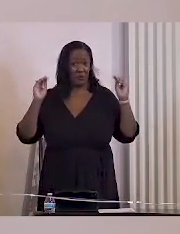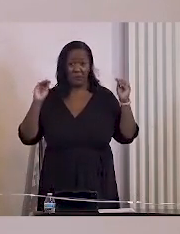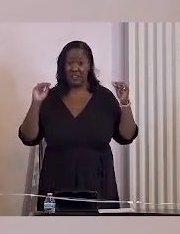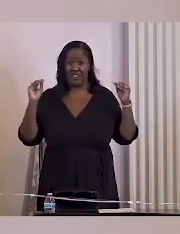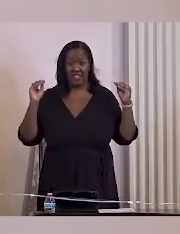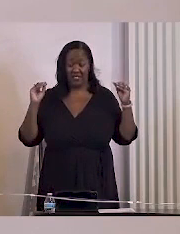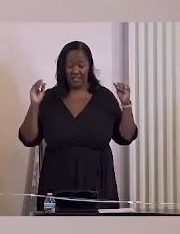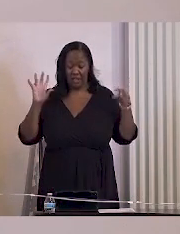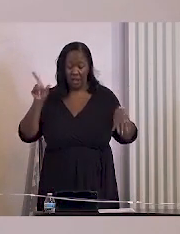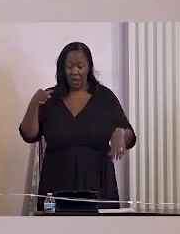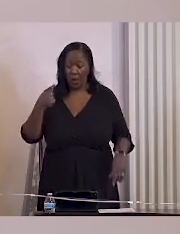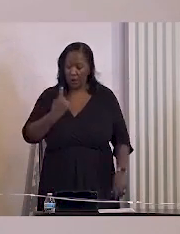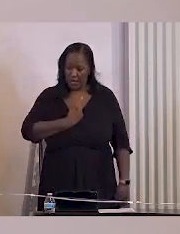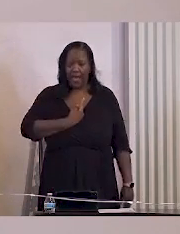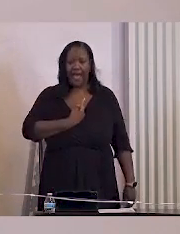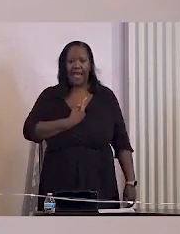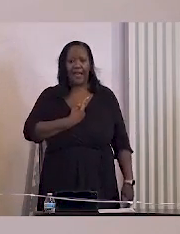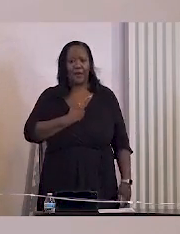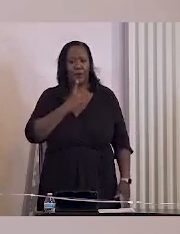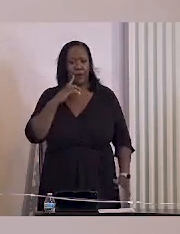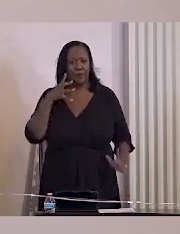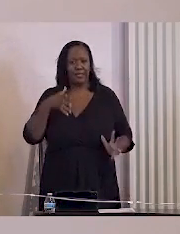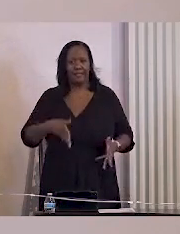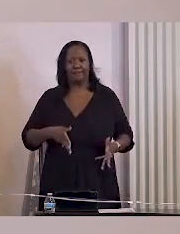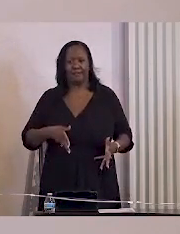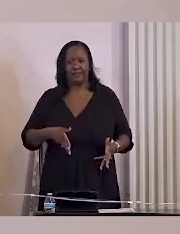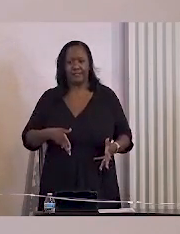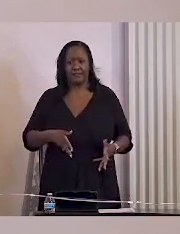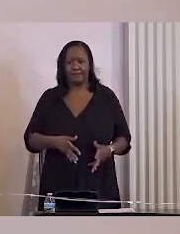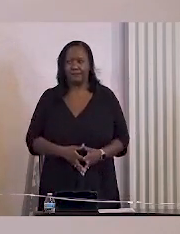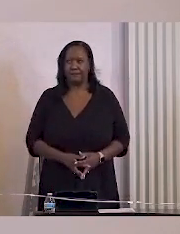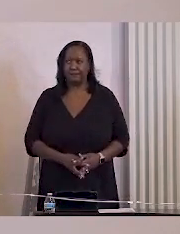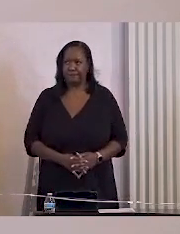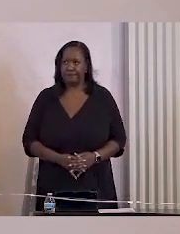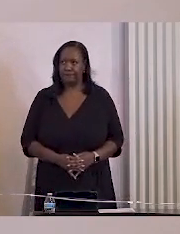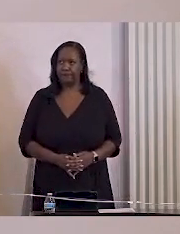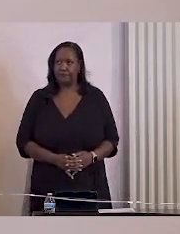nothing. Only I will remain.